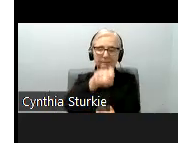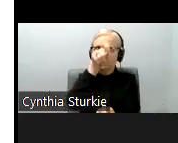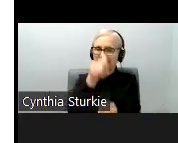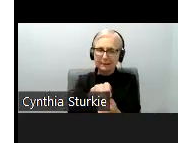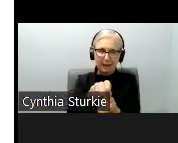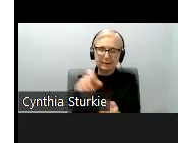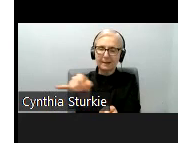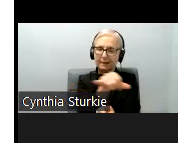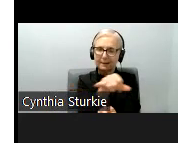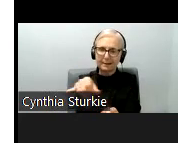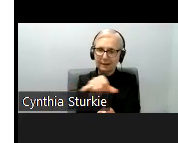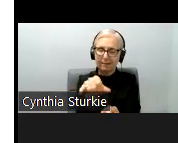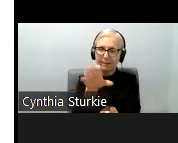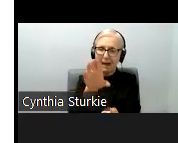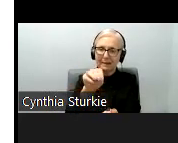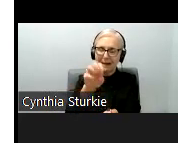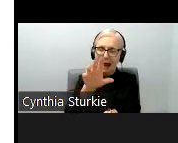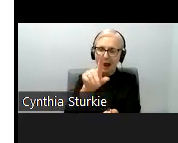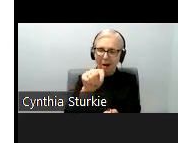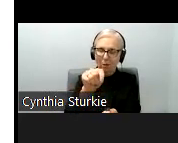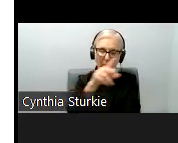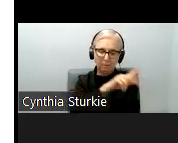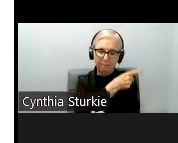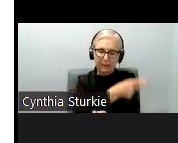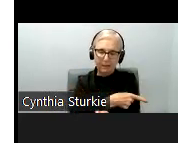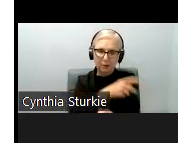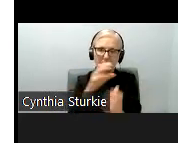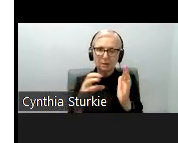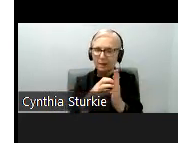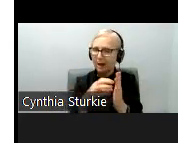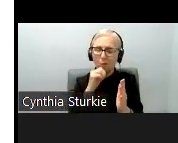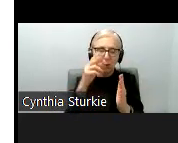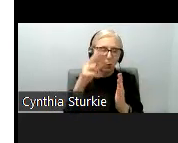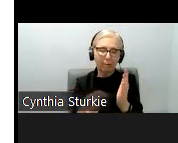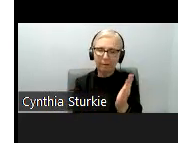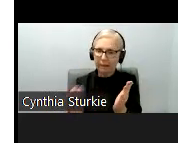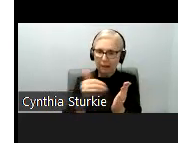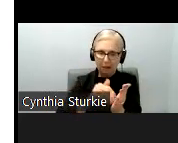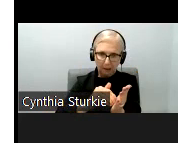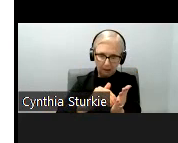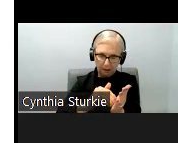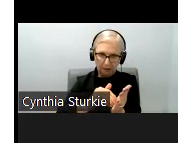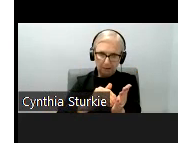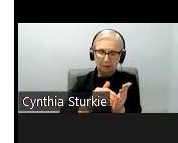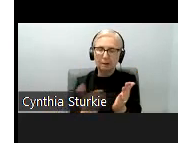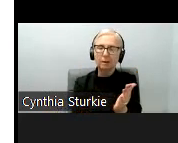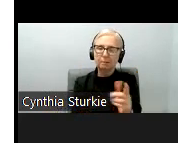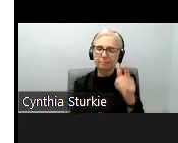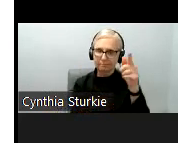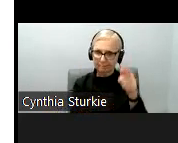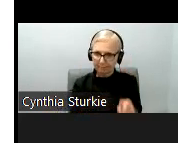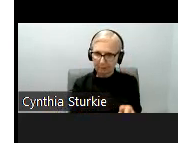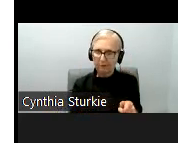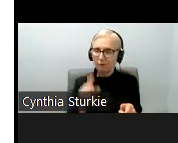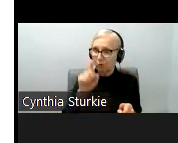will see in the outpatient section. So I will not reread those to you. And again, if you